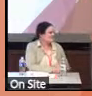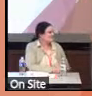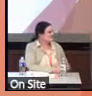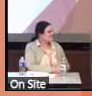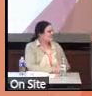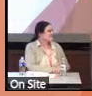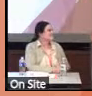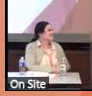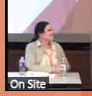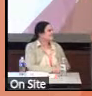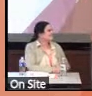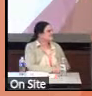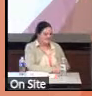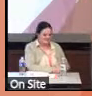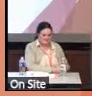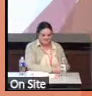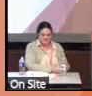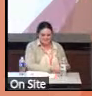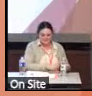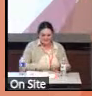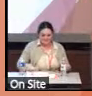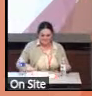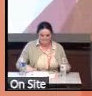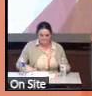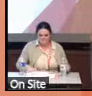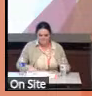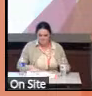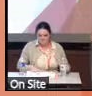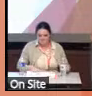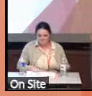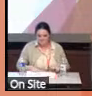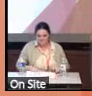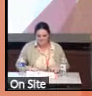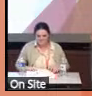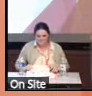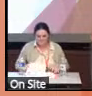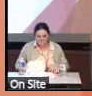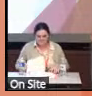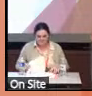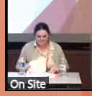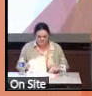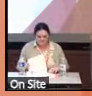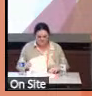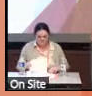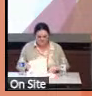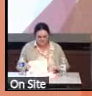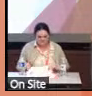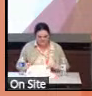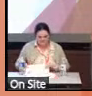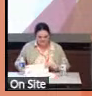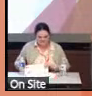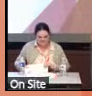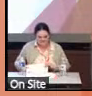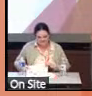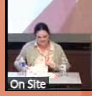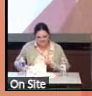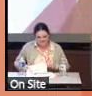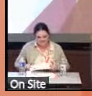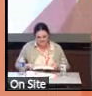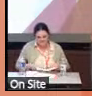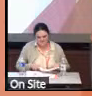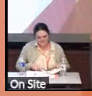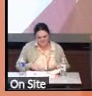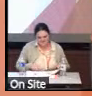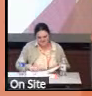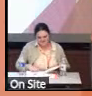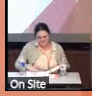these are really unique and important. So the first is the need to implement well-designed studies. And we've kind of had discussions